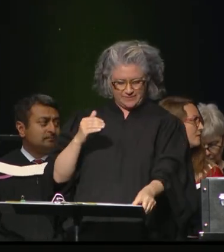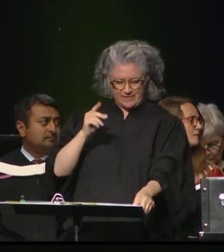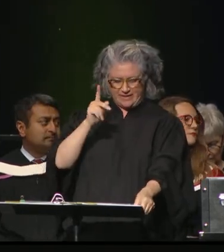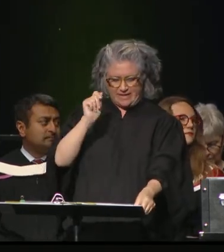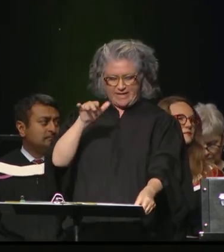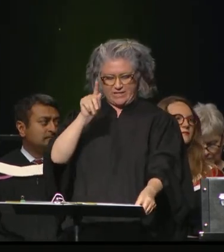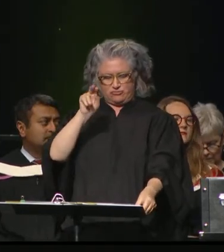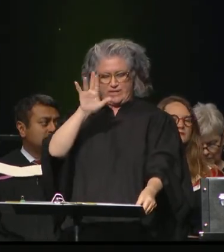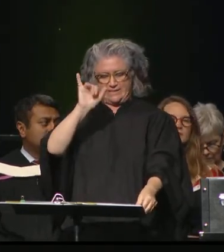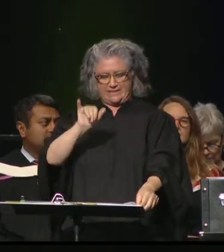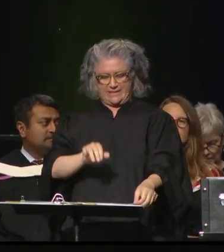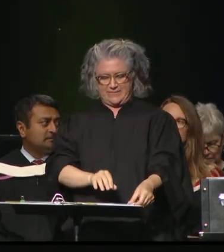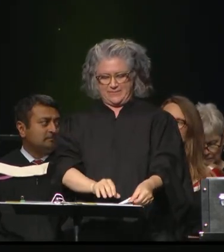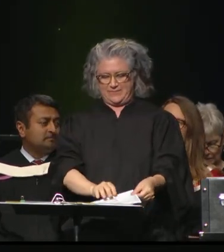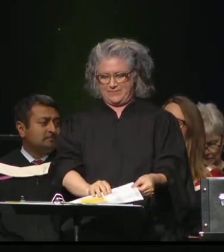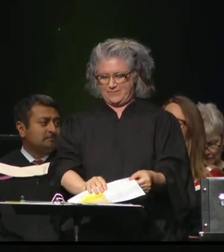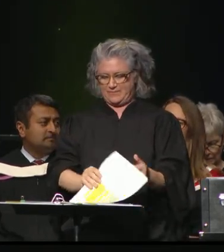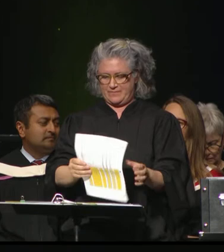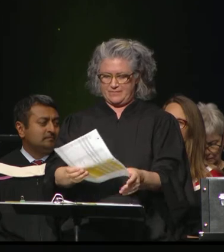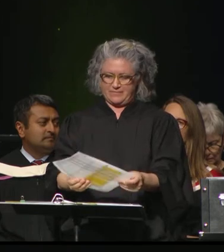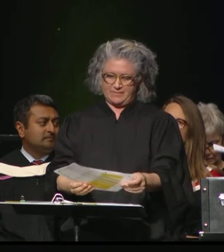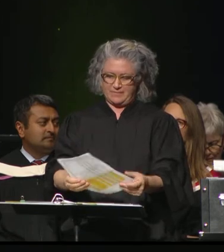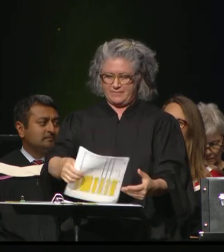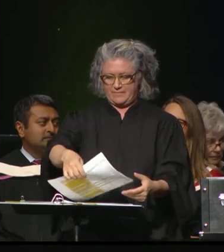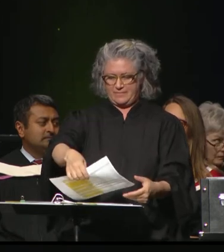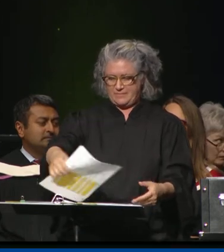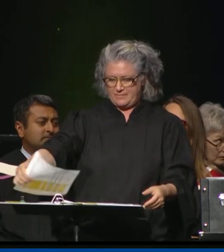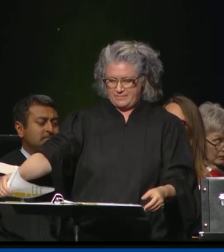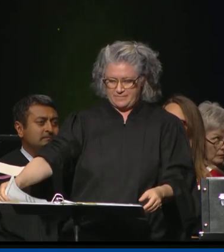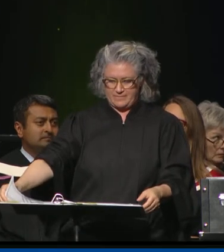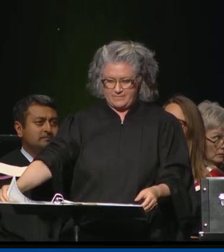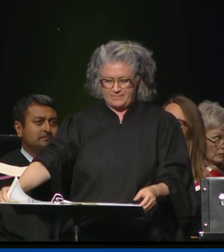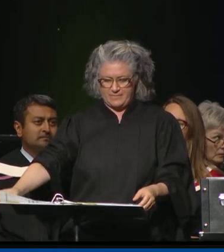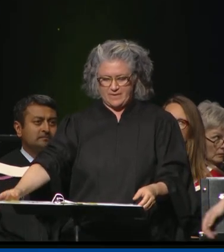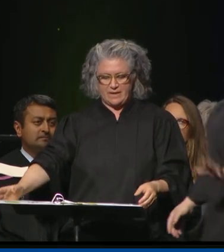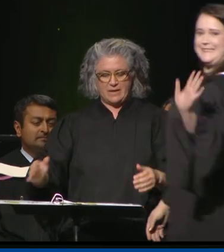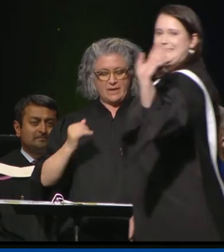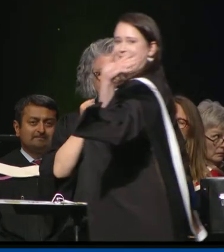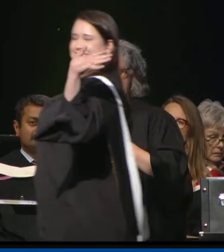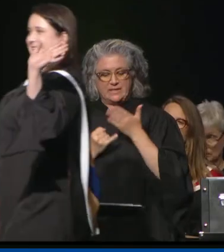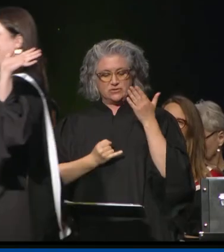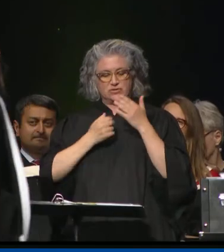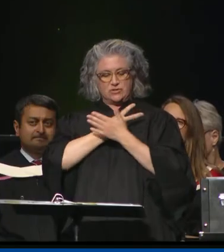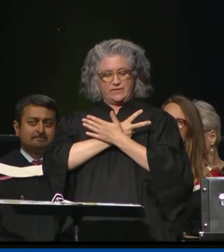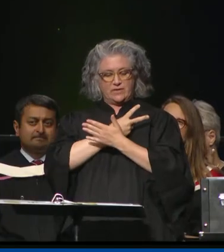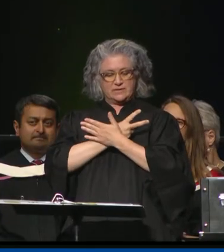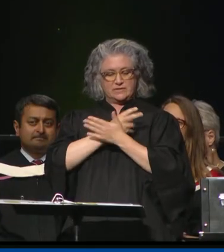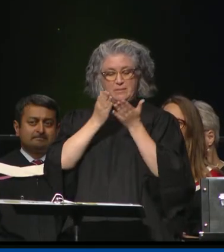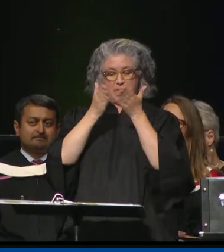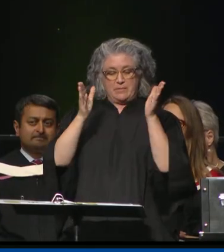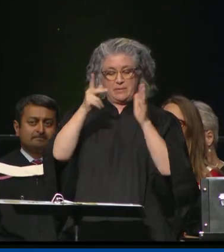Master of Arts, Public Policy and Administration, Holly Foran.